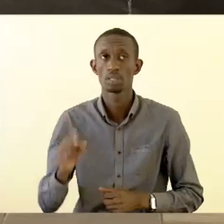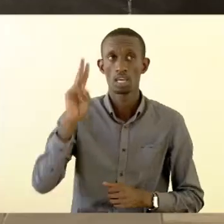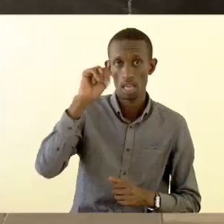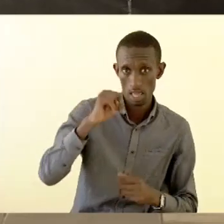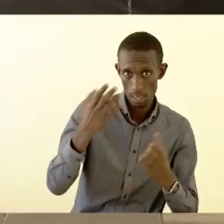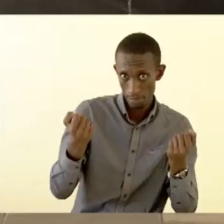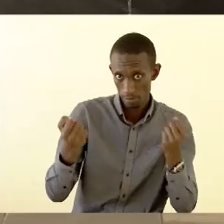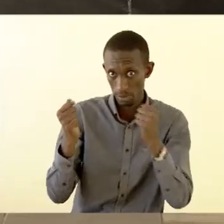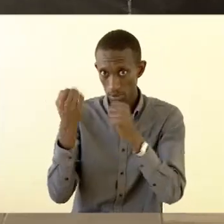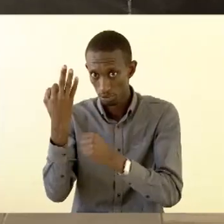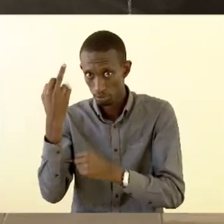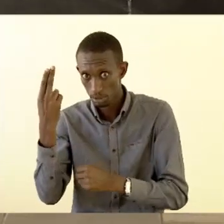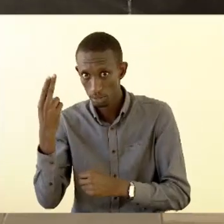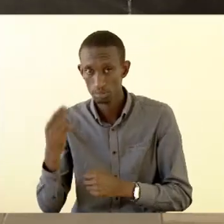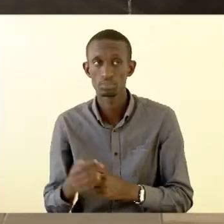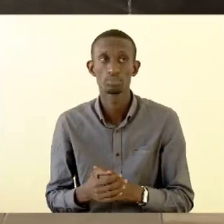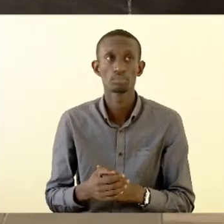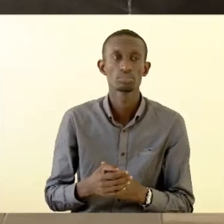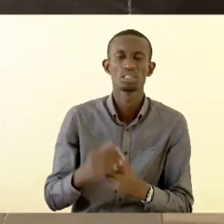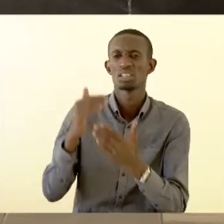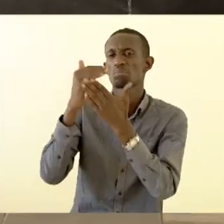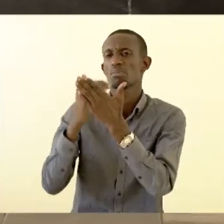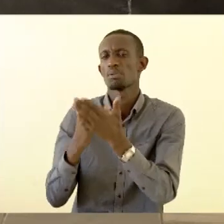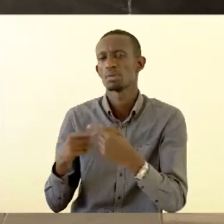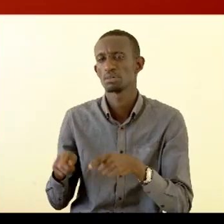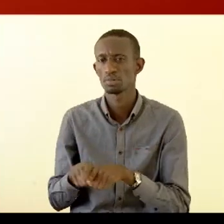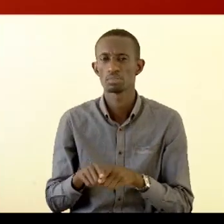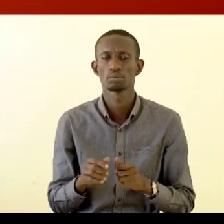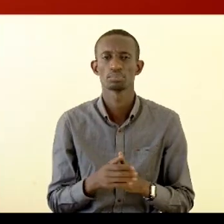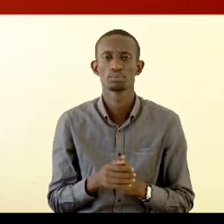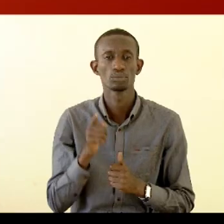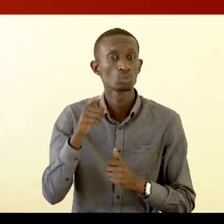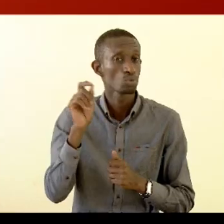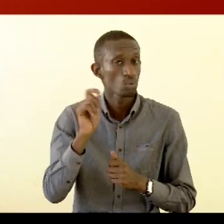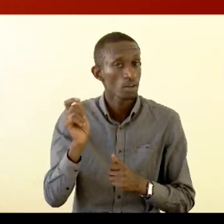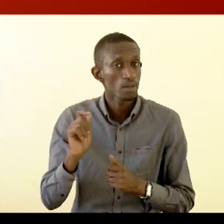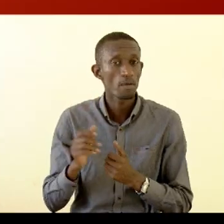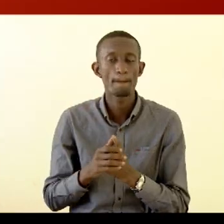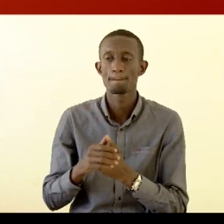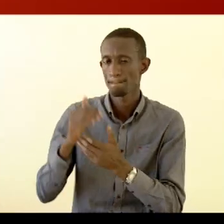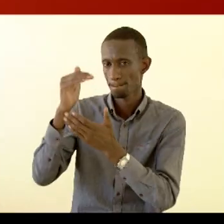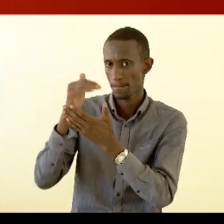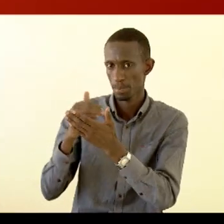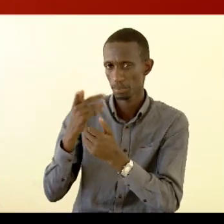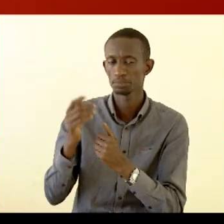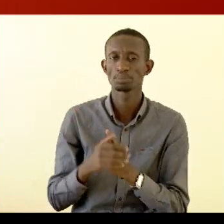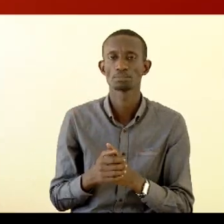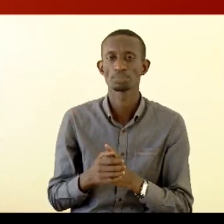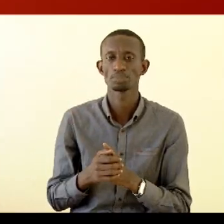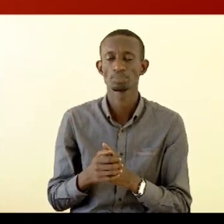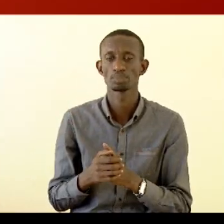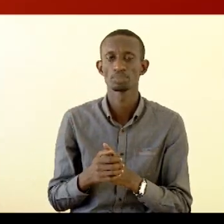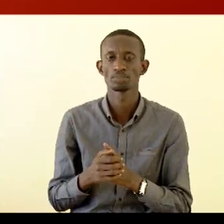use. And write the electronic configuration of the following elements. We will try 2 elements